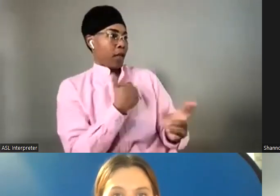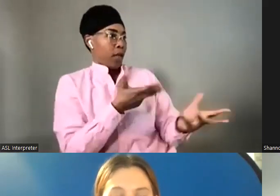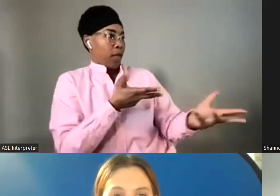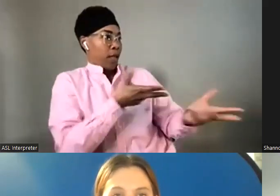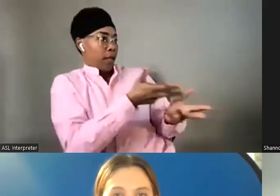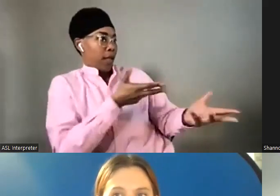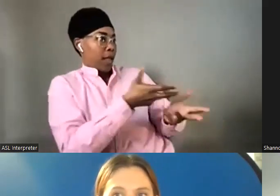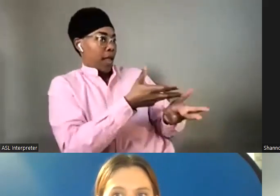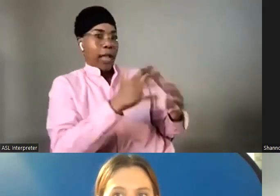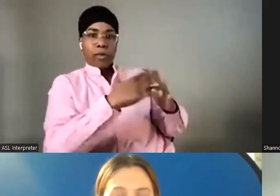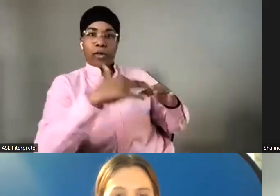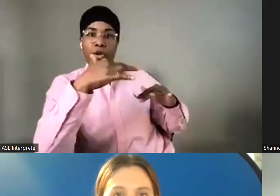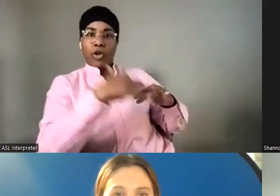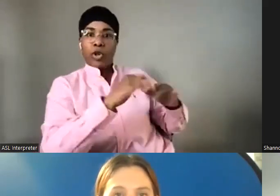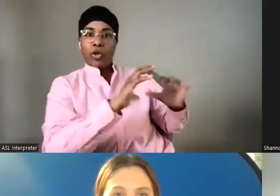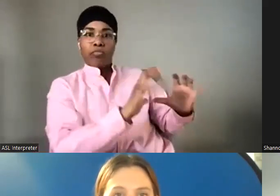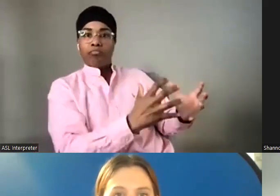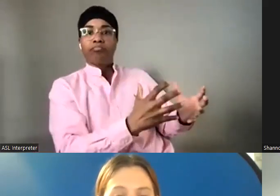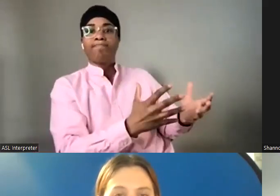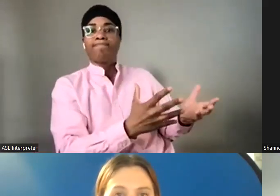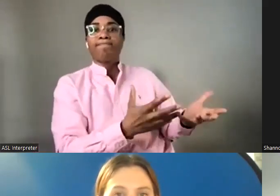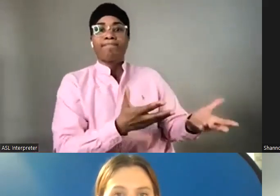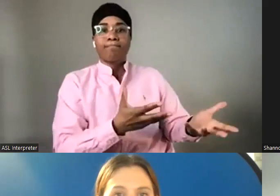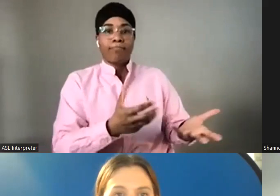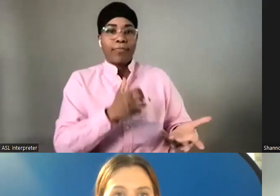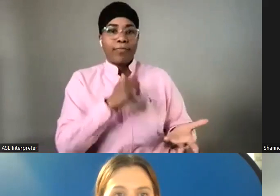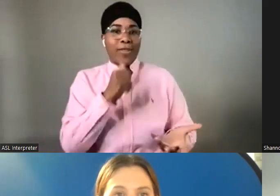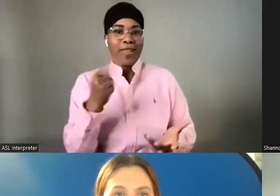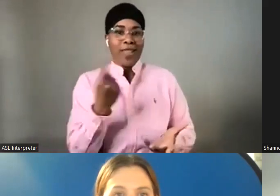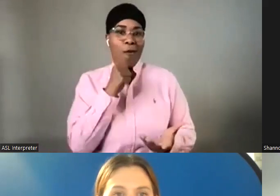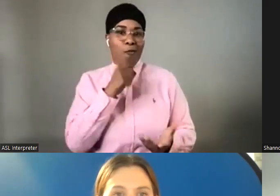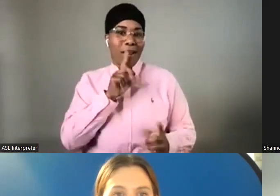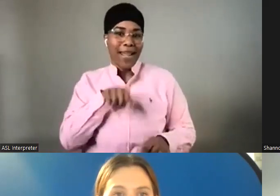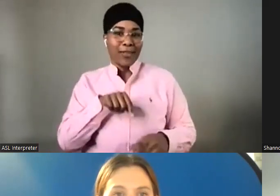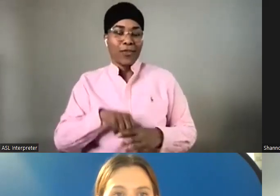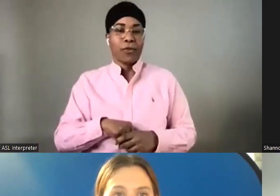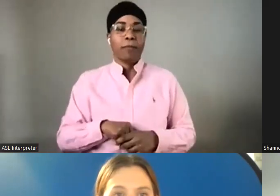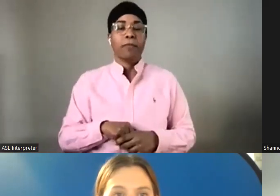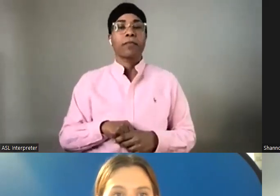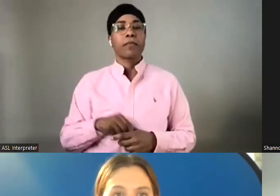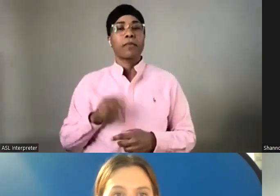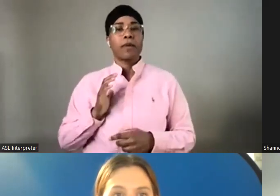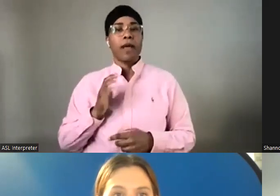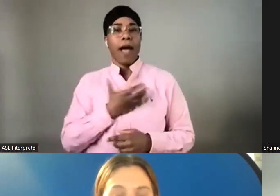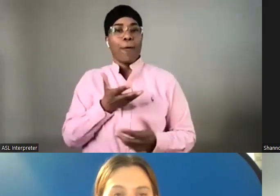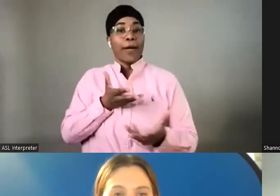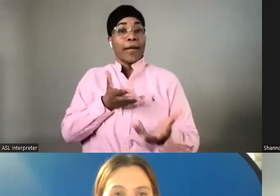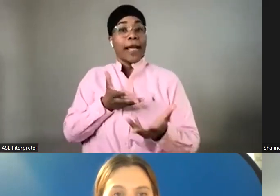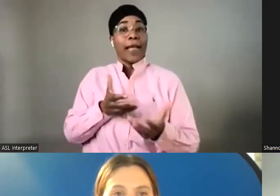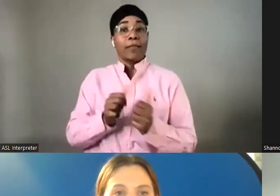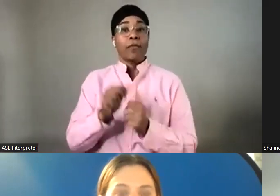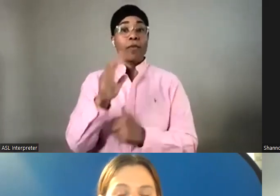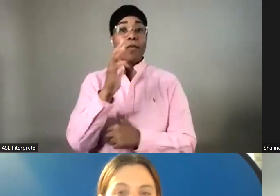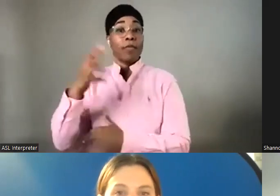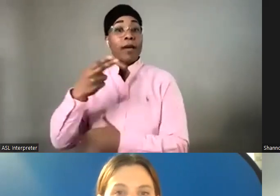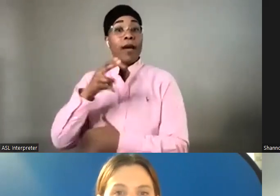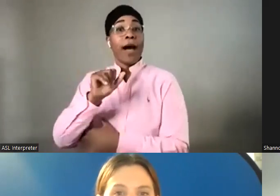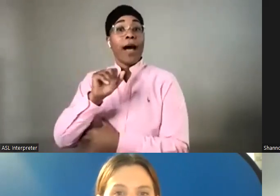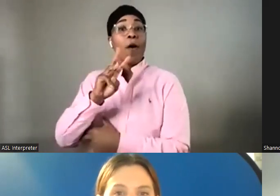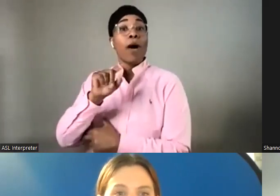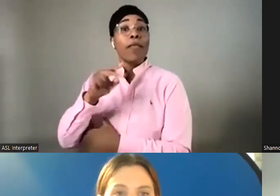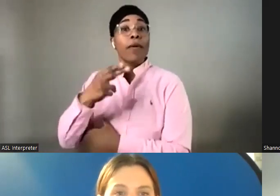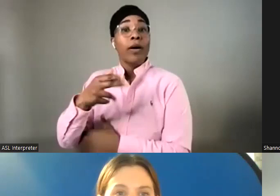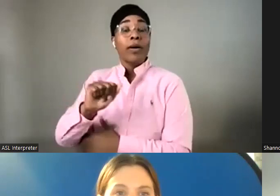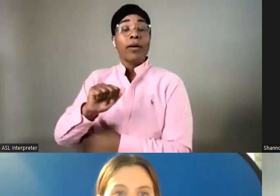that, you know, all of the engagement that we've done with the Hiawatha National Forest and Michigan State University and